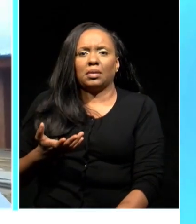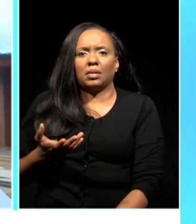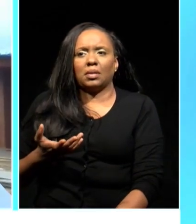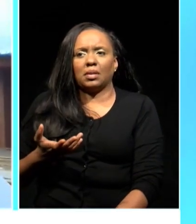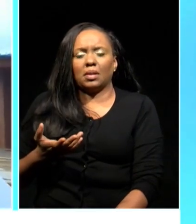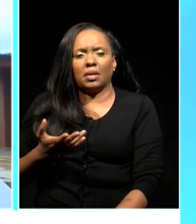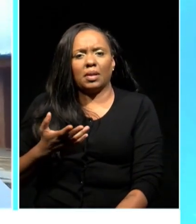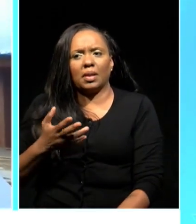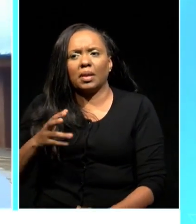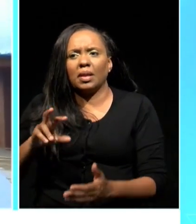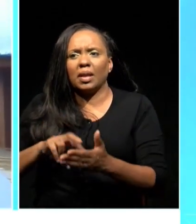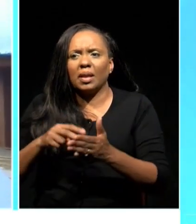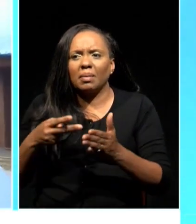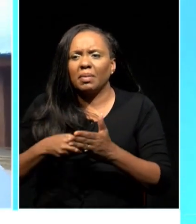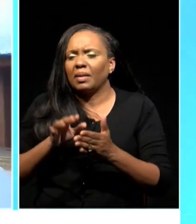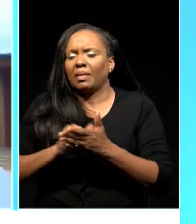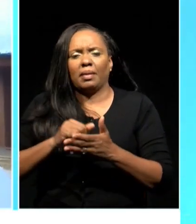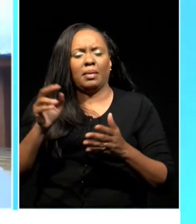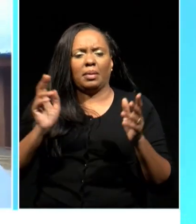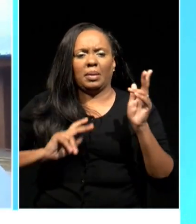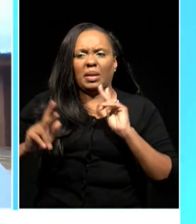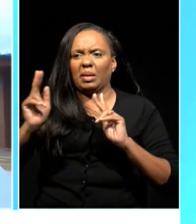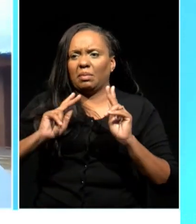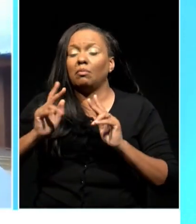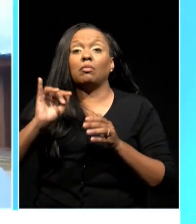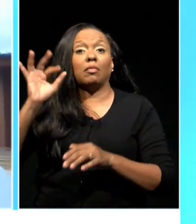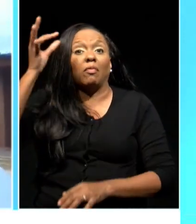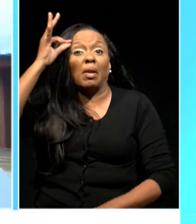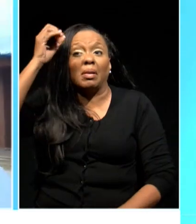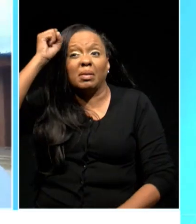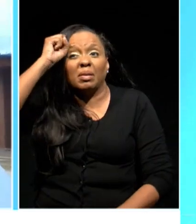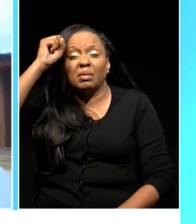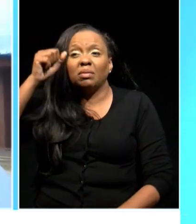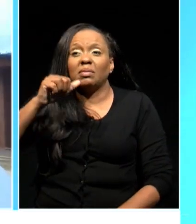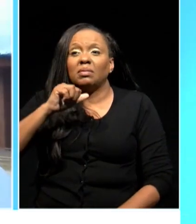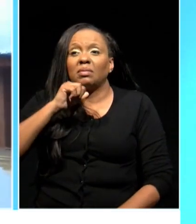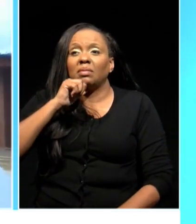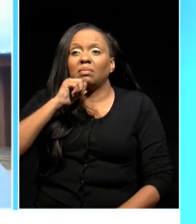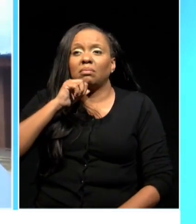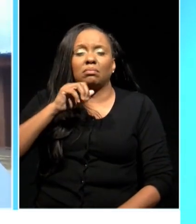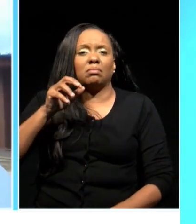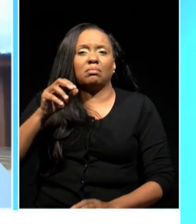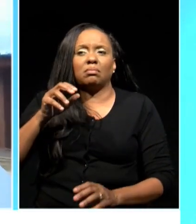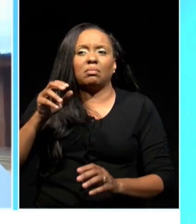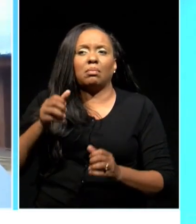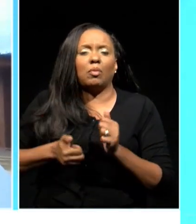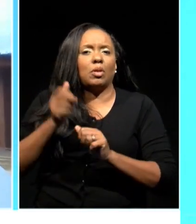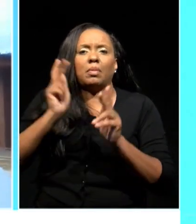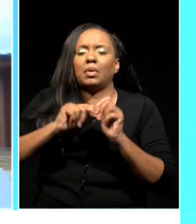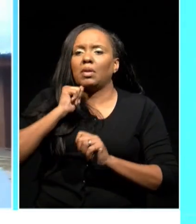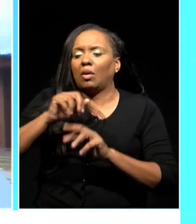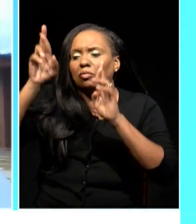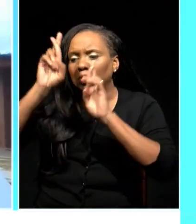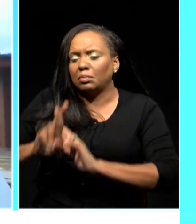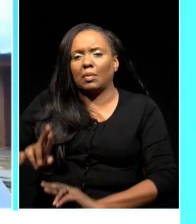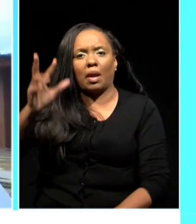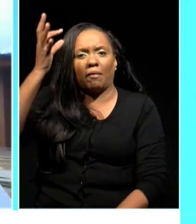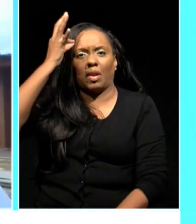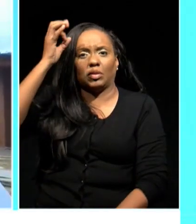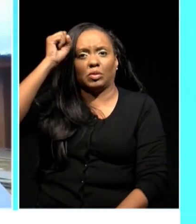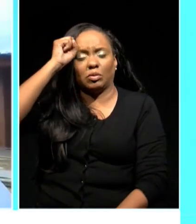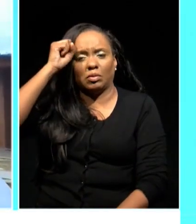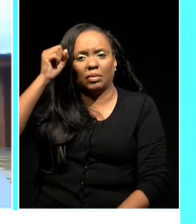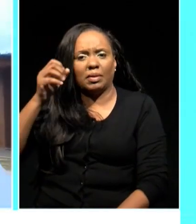people. It had to do with the fact that he was not particularly respected by most of the people, and therefore he